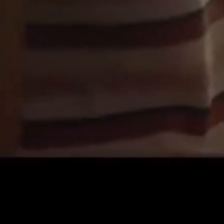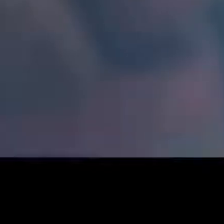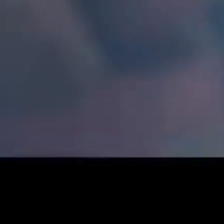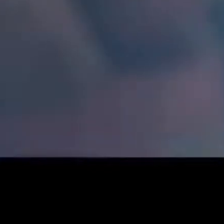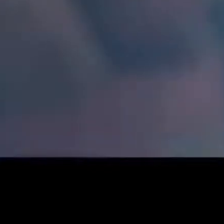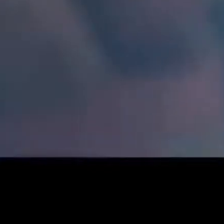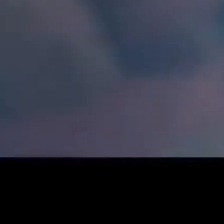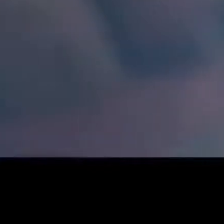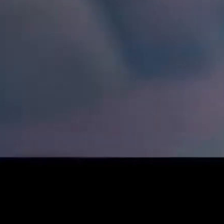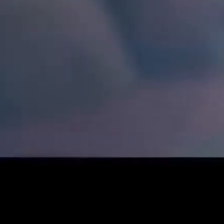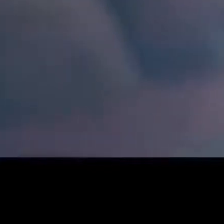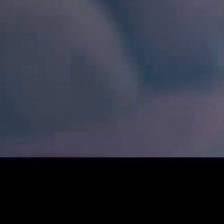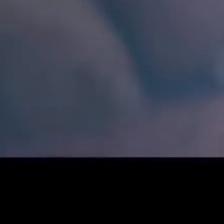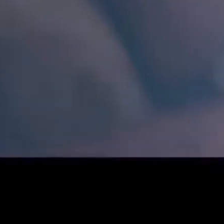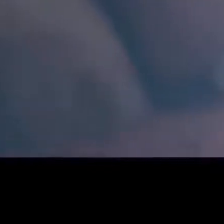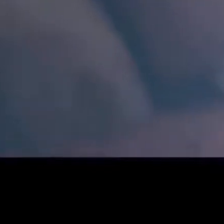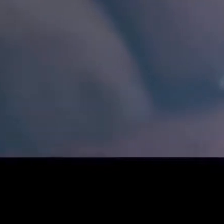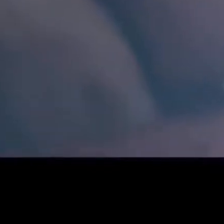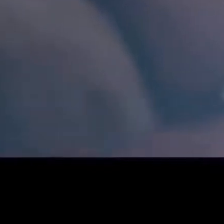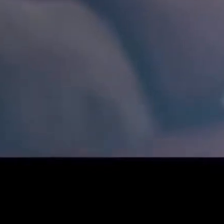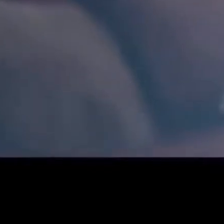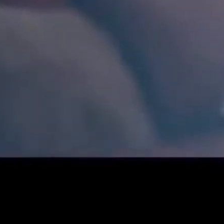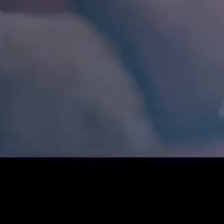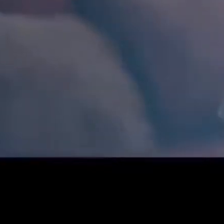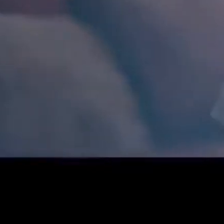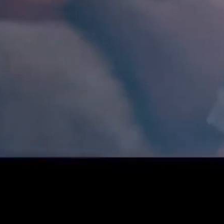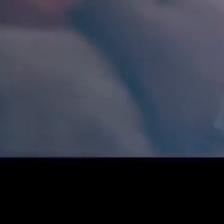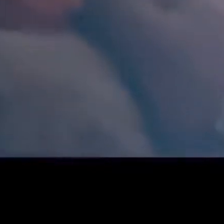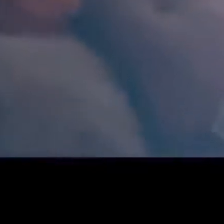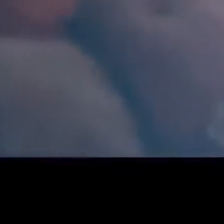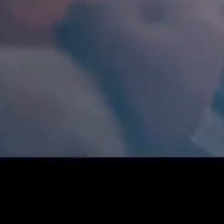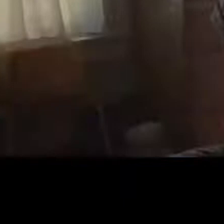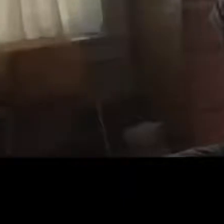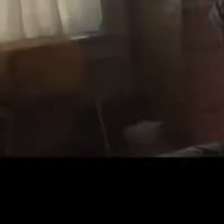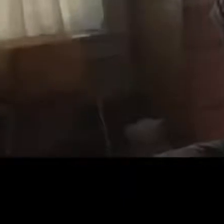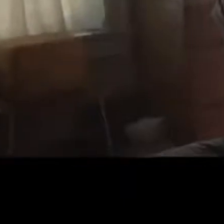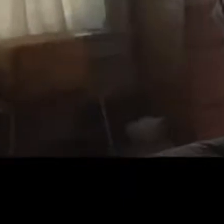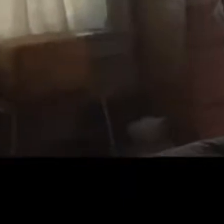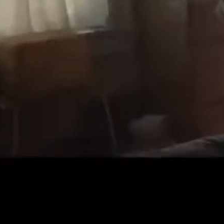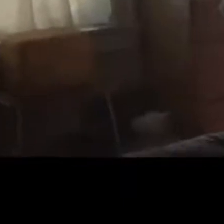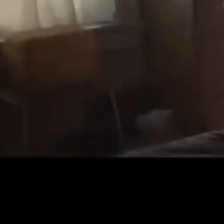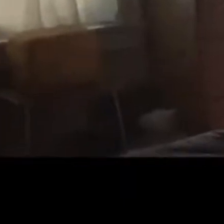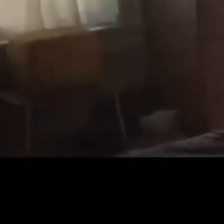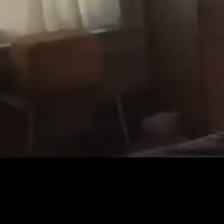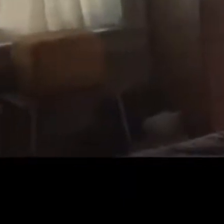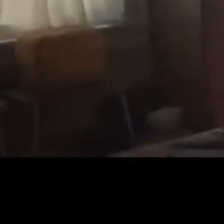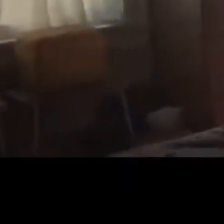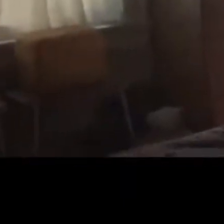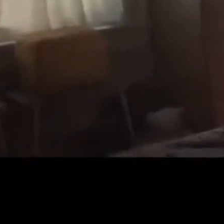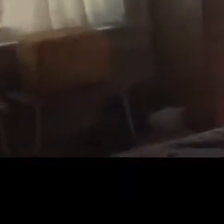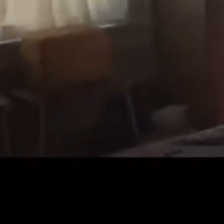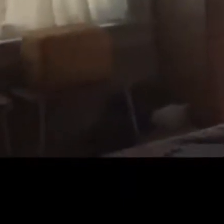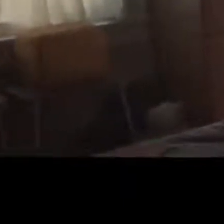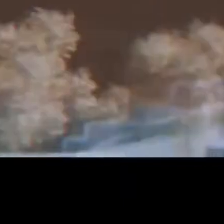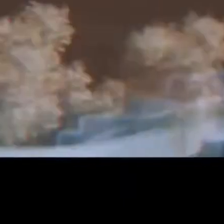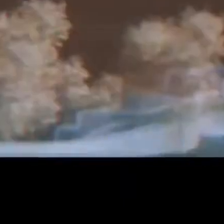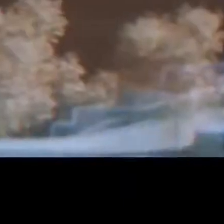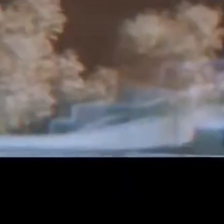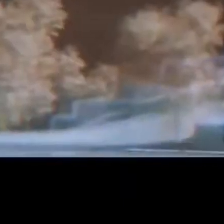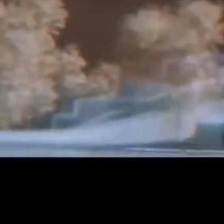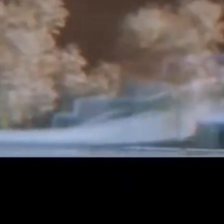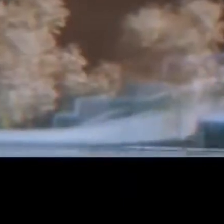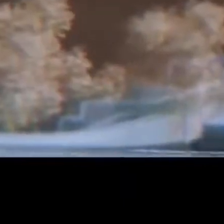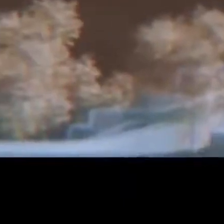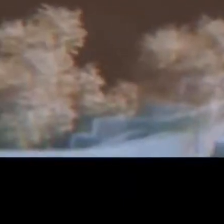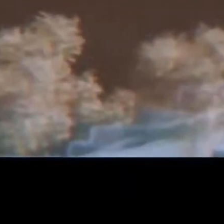thumb. A world without boundaries. Good job. A lot better than yesterday. Yeah. Excellent. Slowly bring the A arm world down. where technology